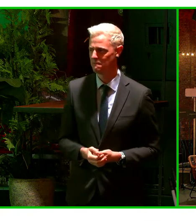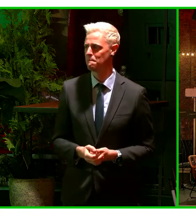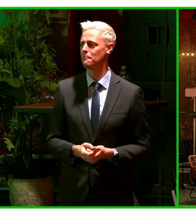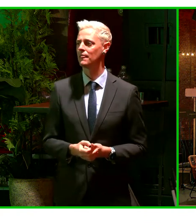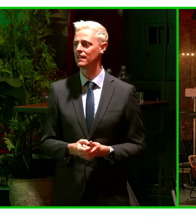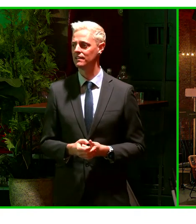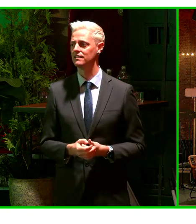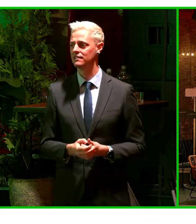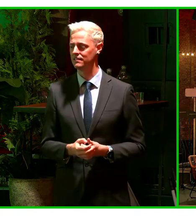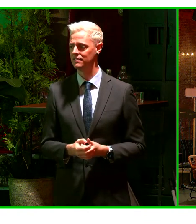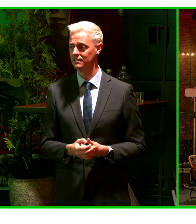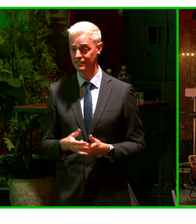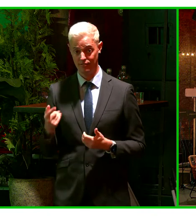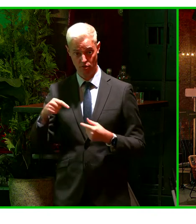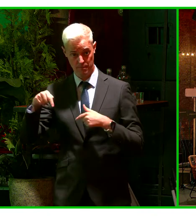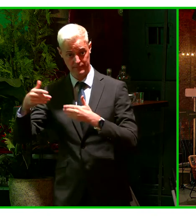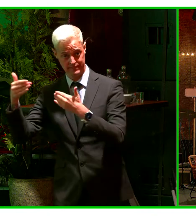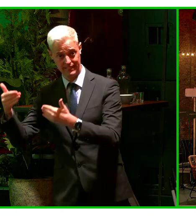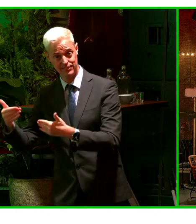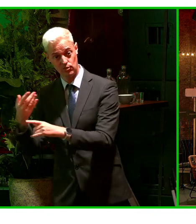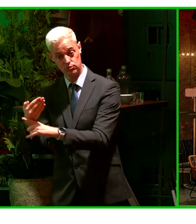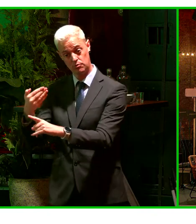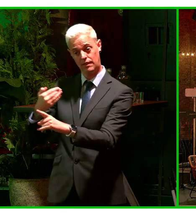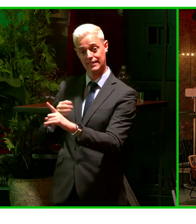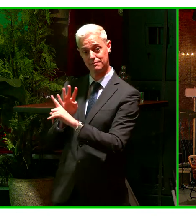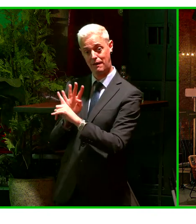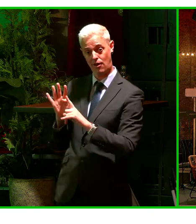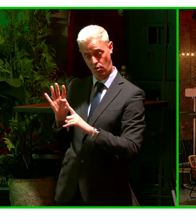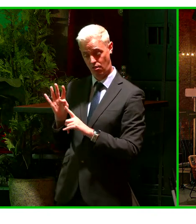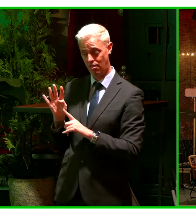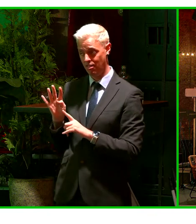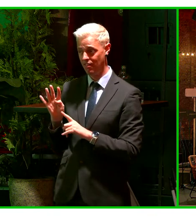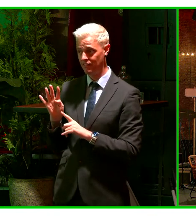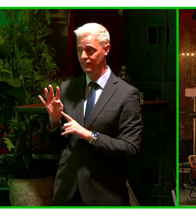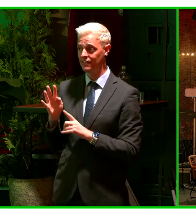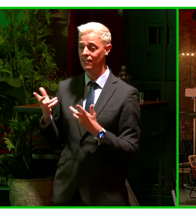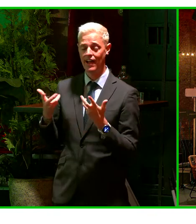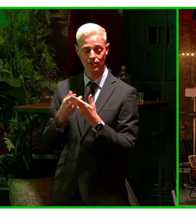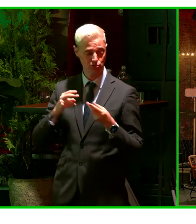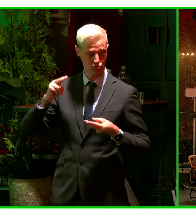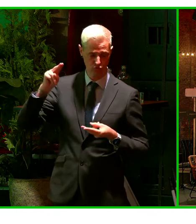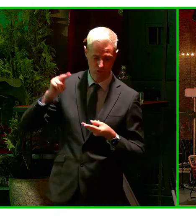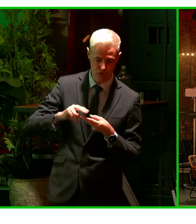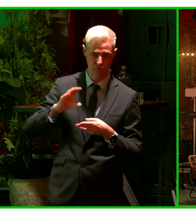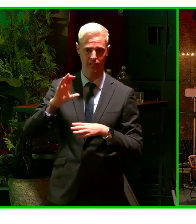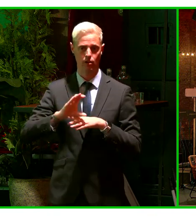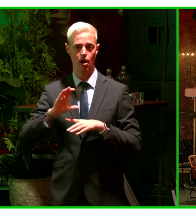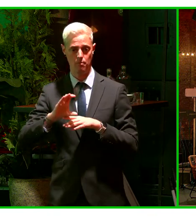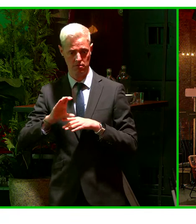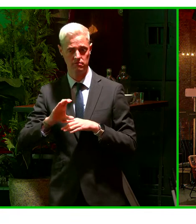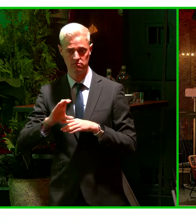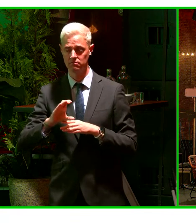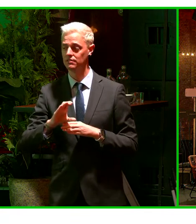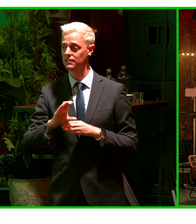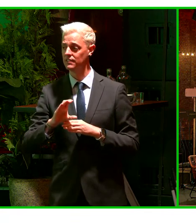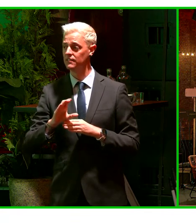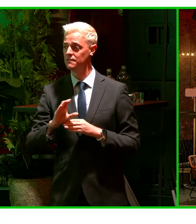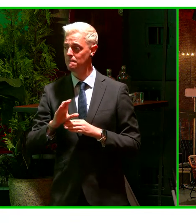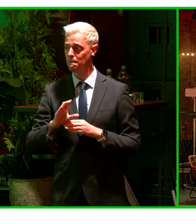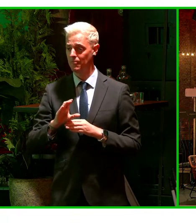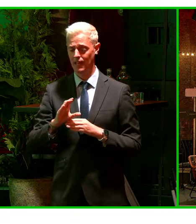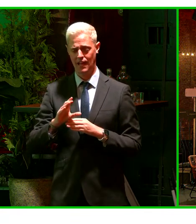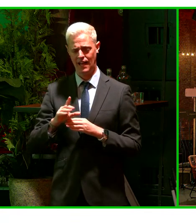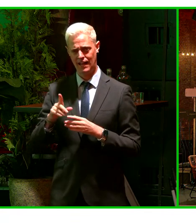this session and obviously the previous session as well, there's a huge amount that can be done in terms of demand reduction. Patrick mentioned that as well. And actually coming back onto the